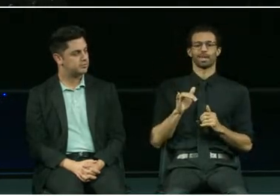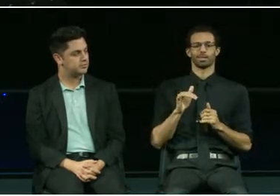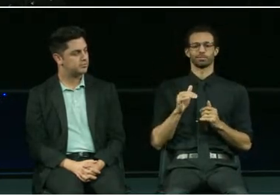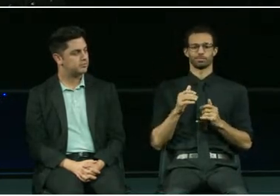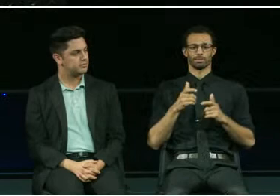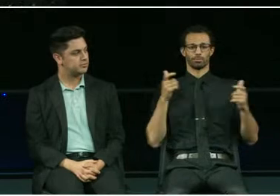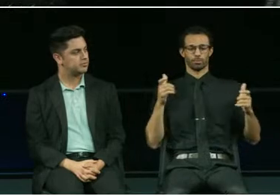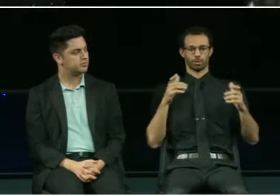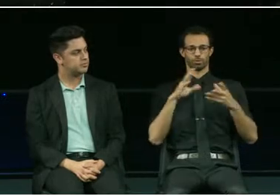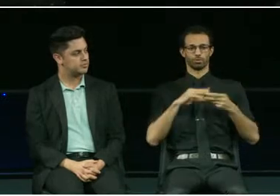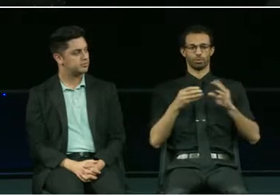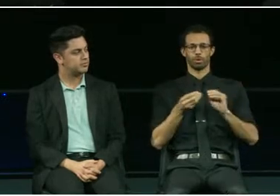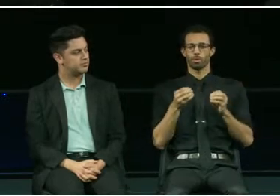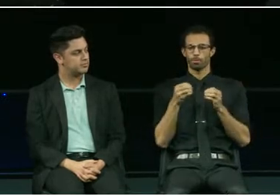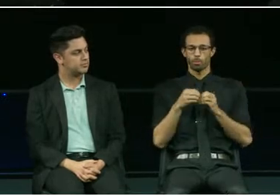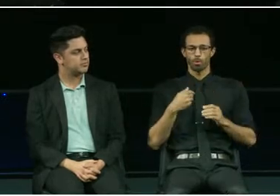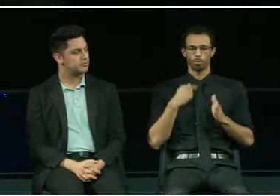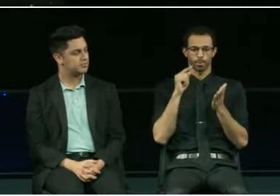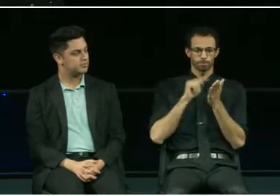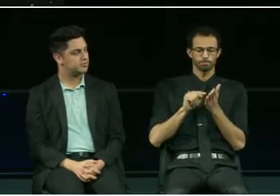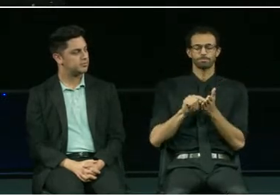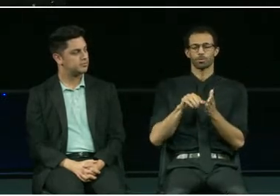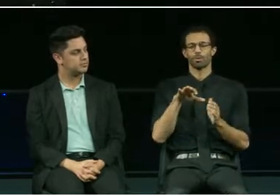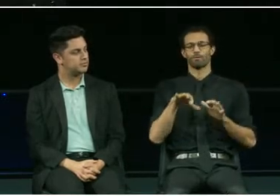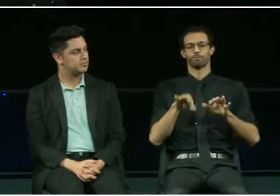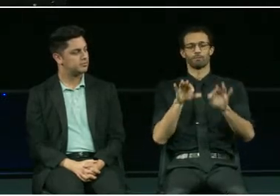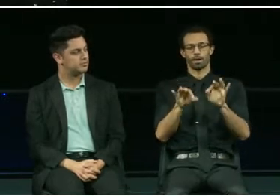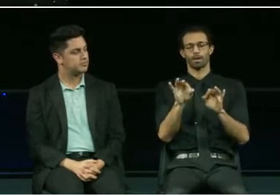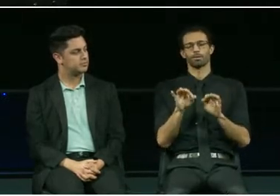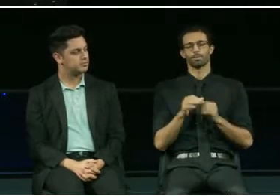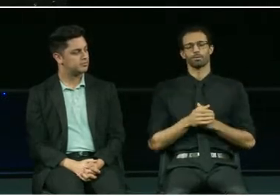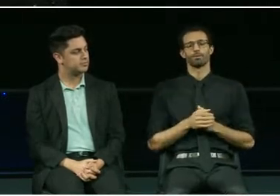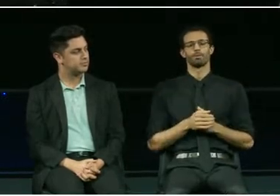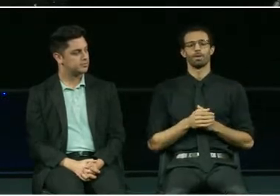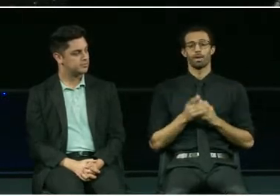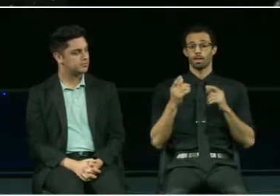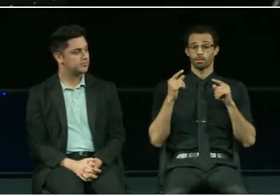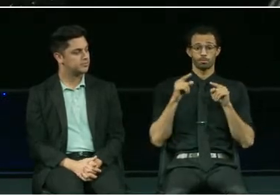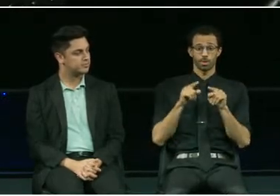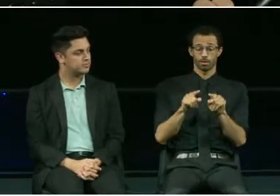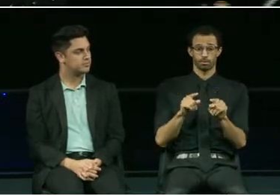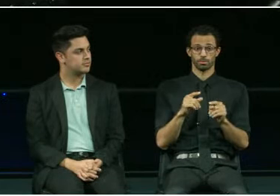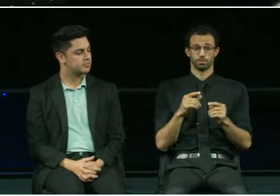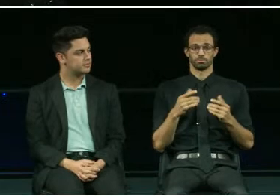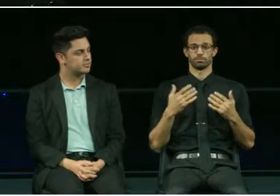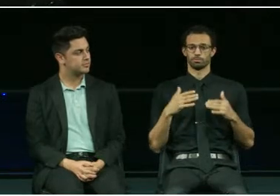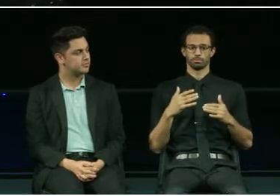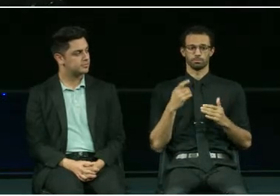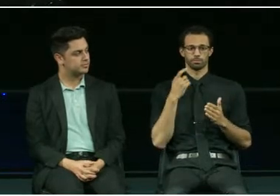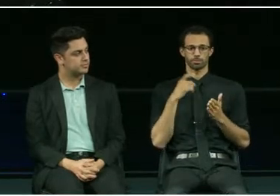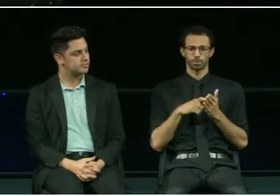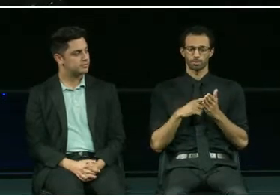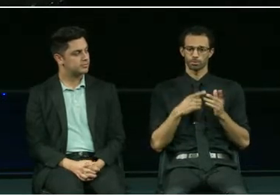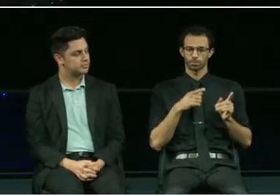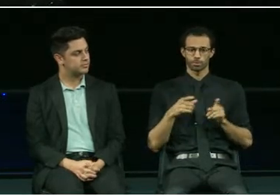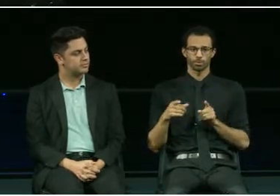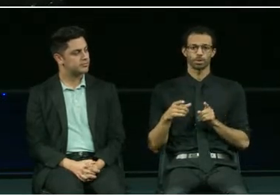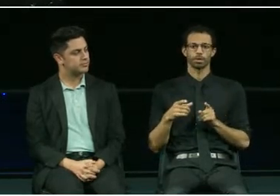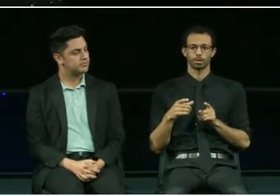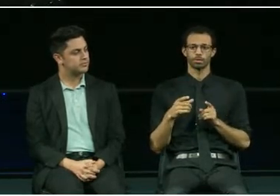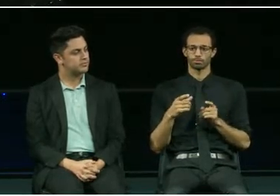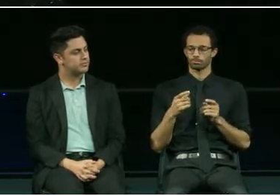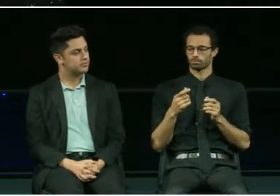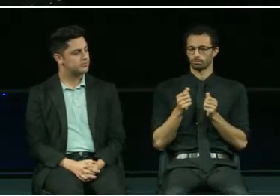into the White House tapes, the more we found evidence of that. And, you know, the parallels were sort of uncanny with what was going on